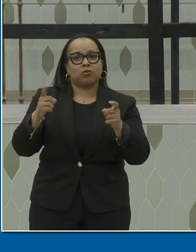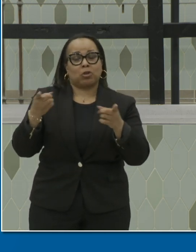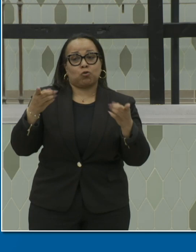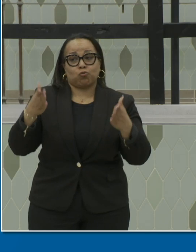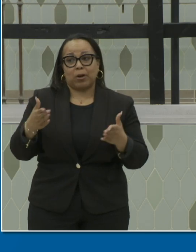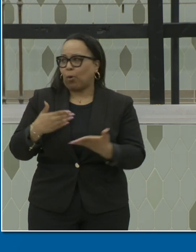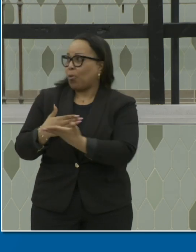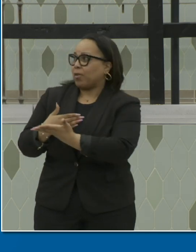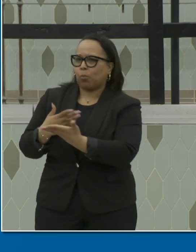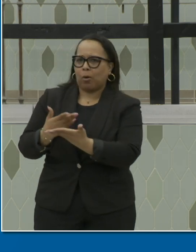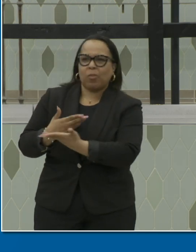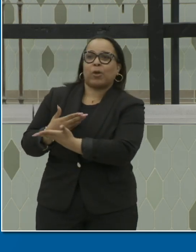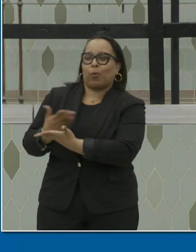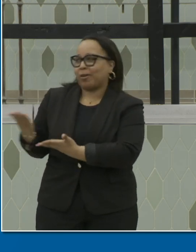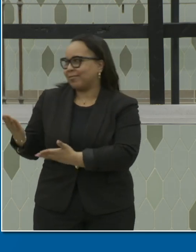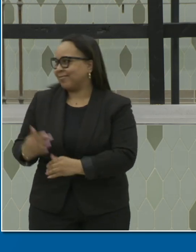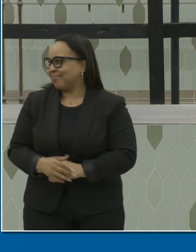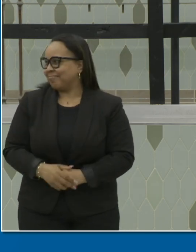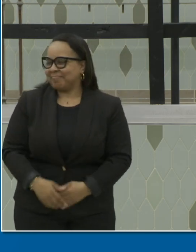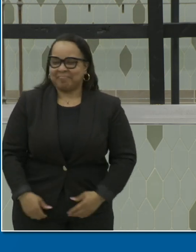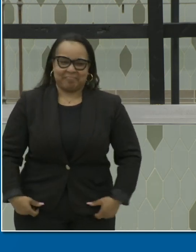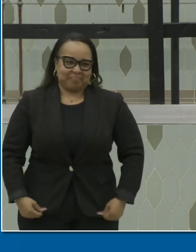Morgan Chase. There you are, Mark.